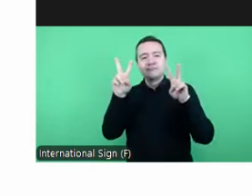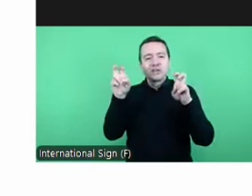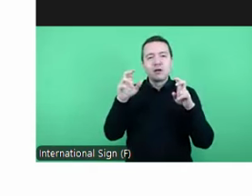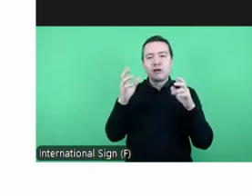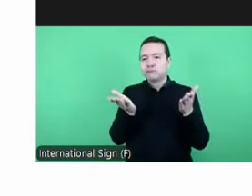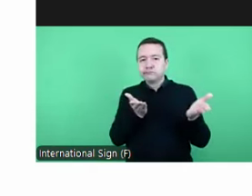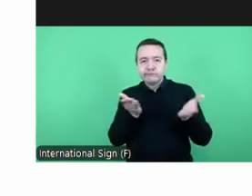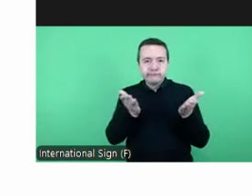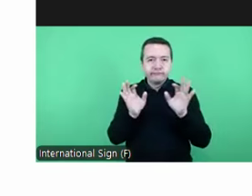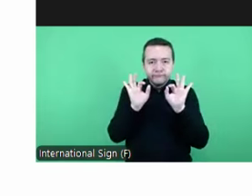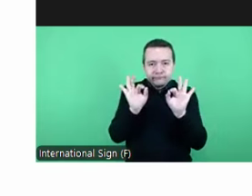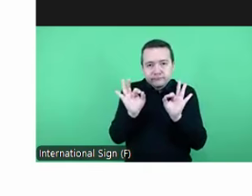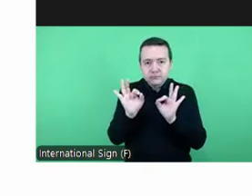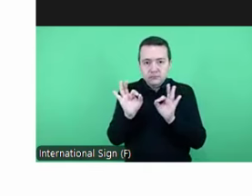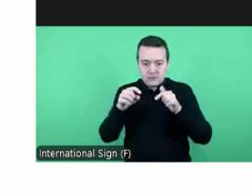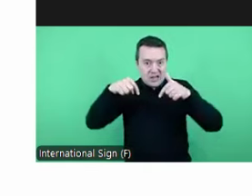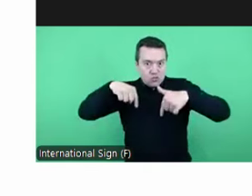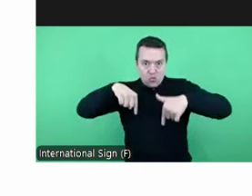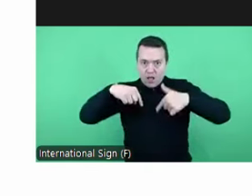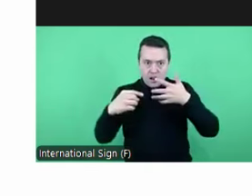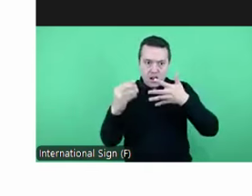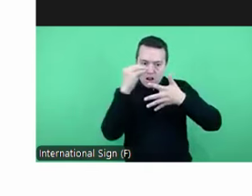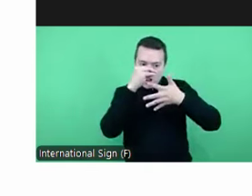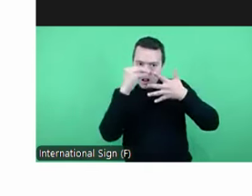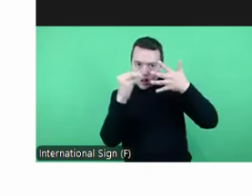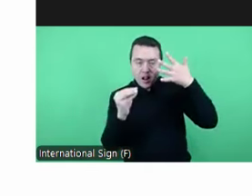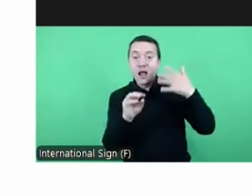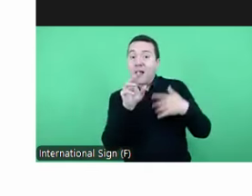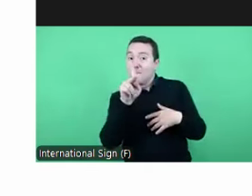assess the regulation of